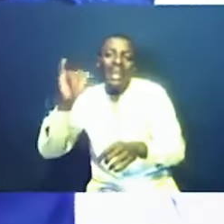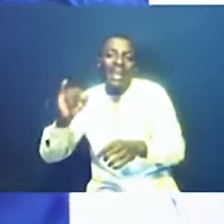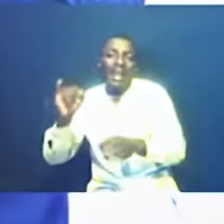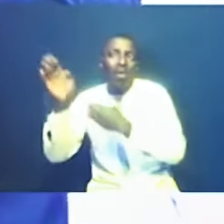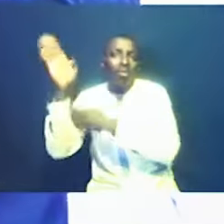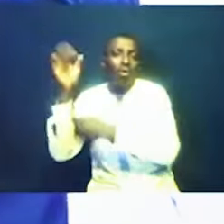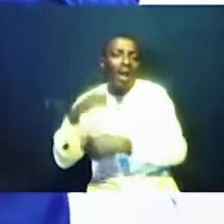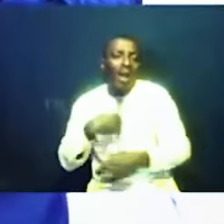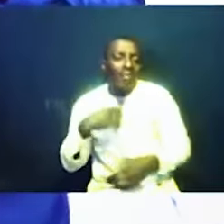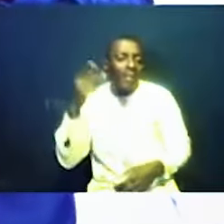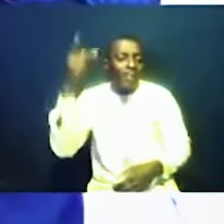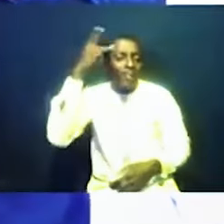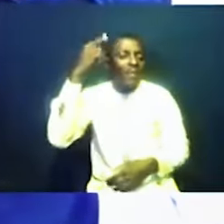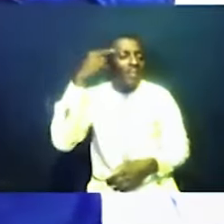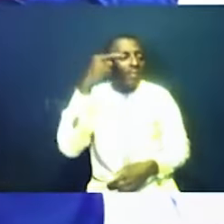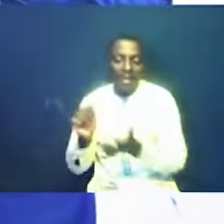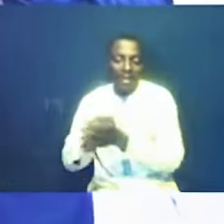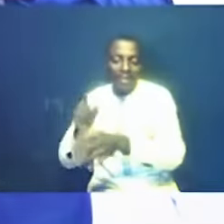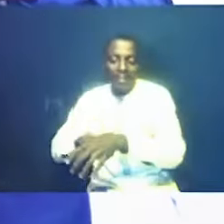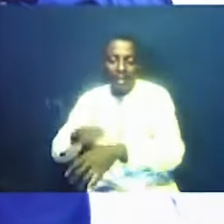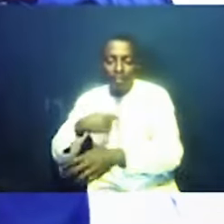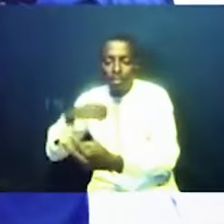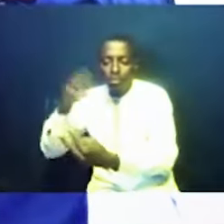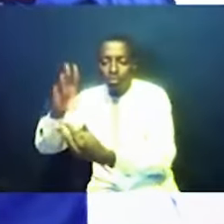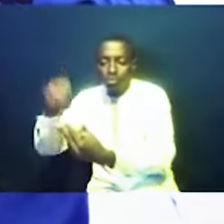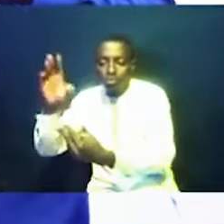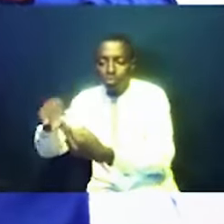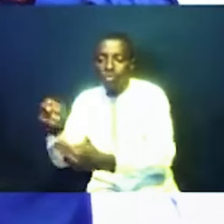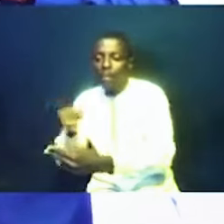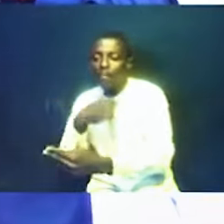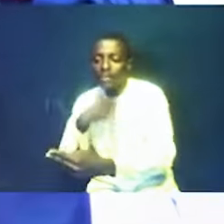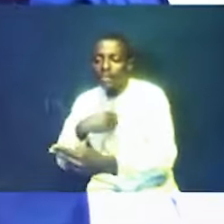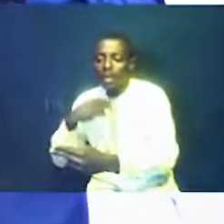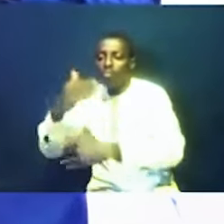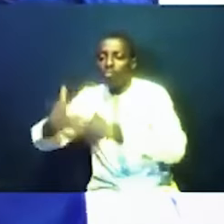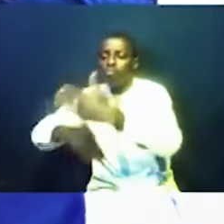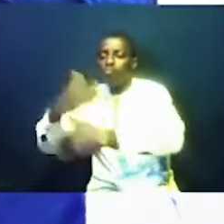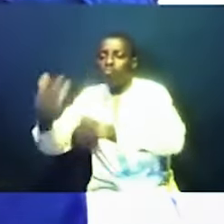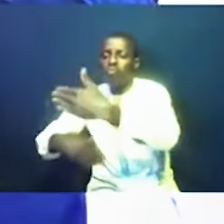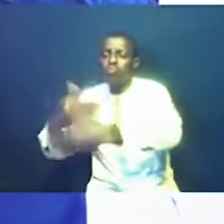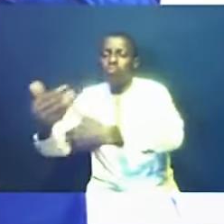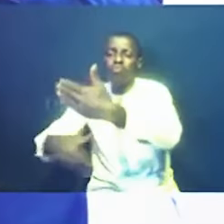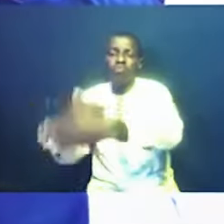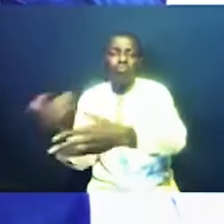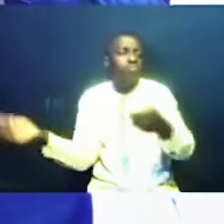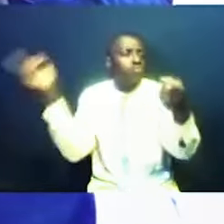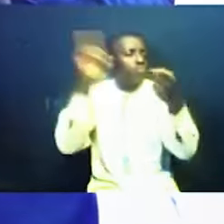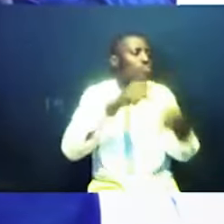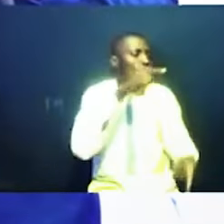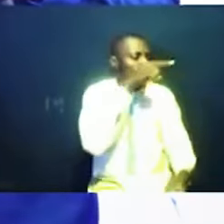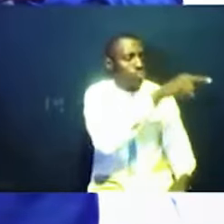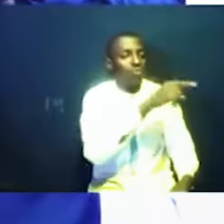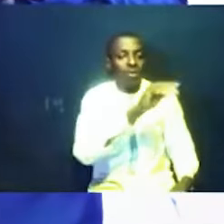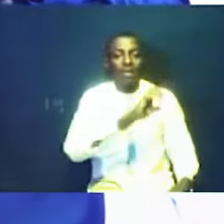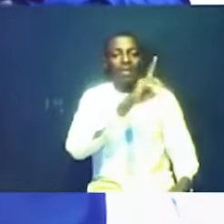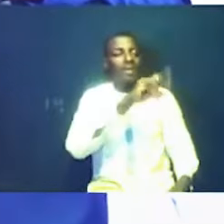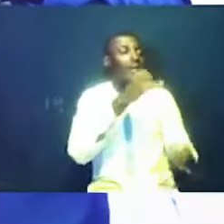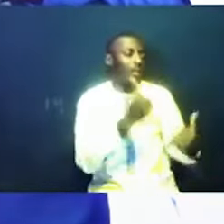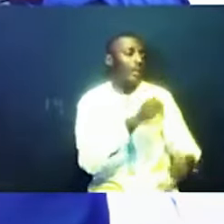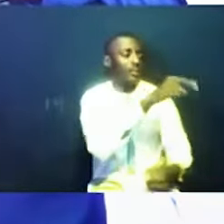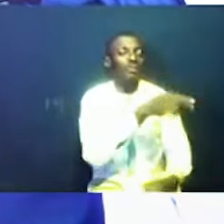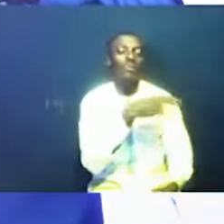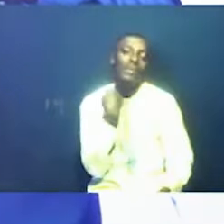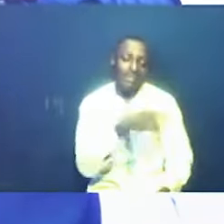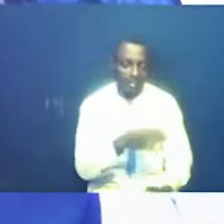tribes of Israel to be my priests, to go up to my altar, to burn incense, and to wear an